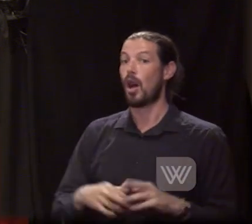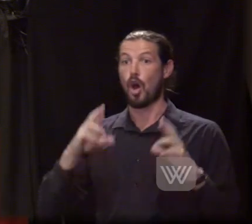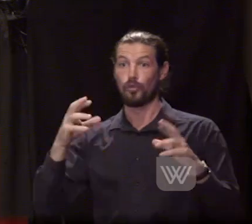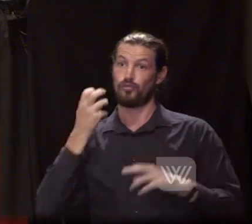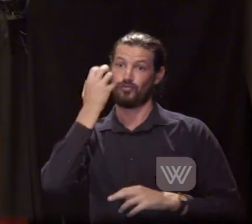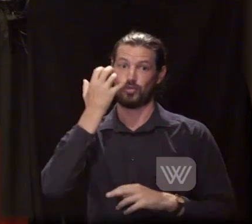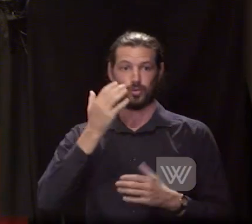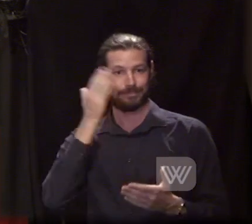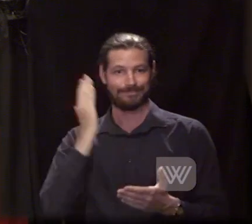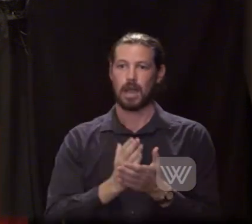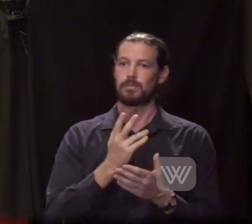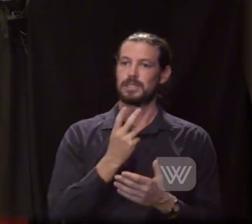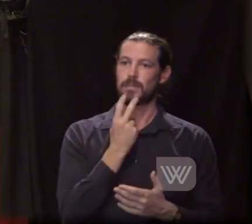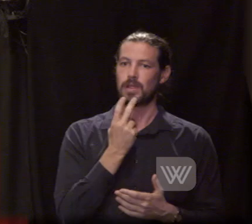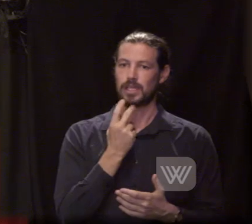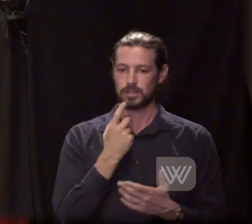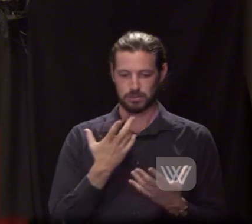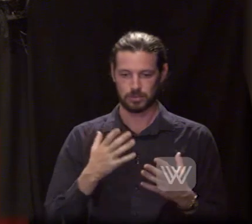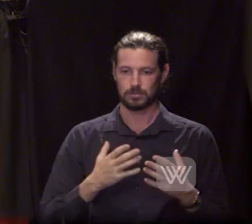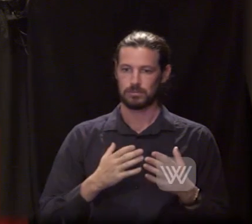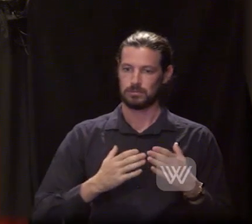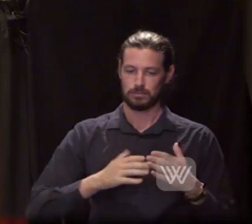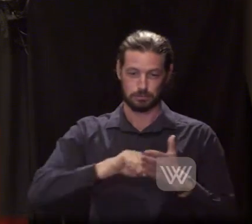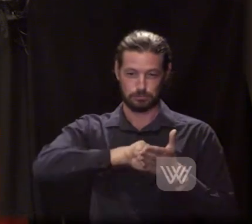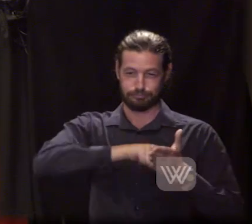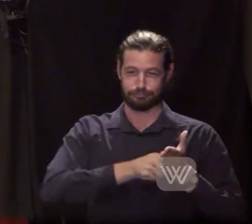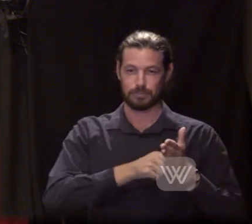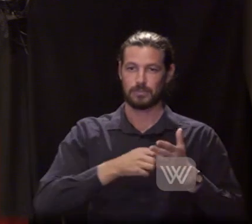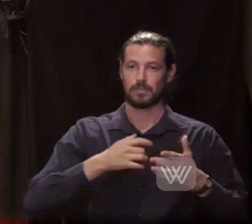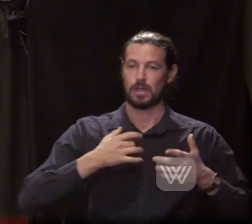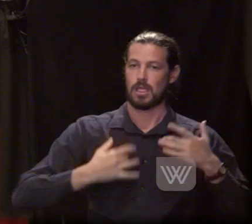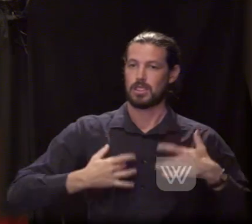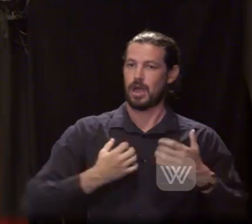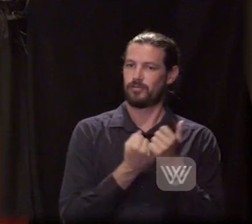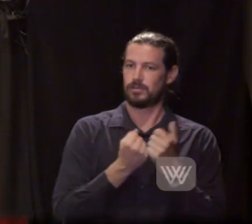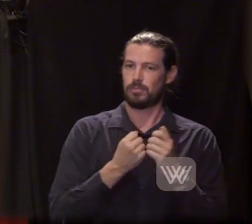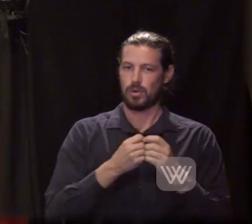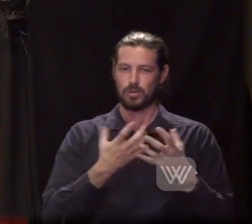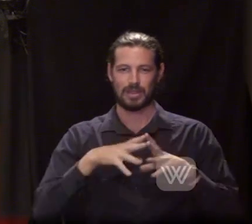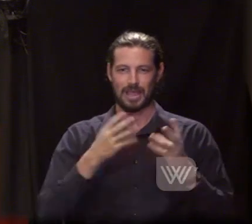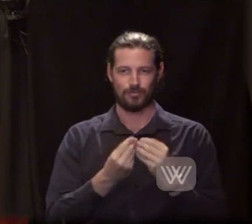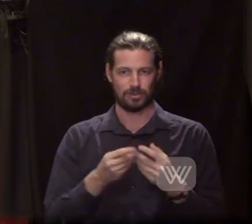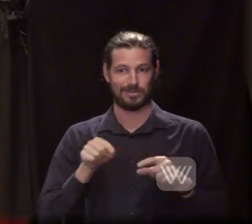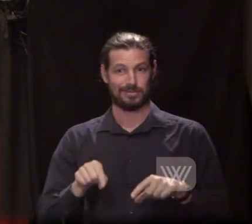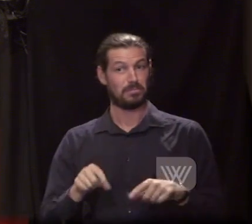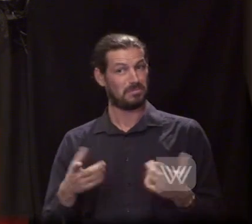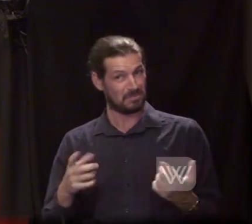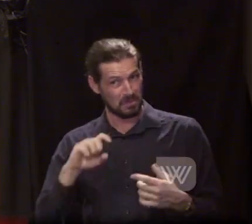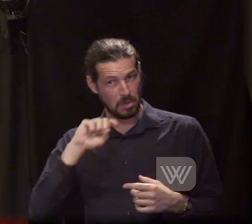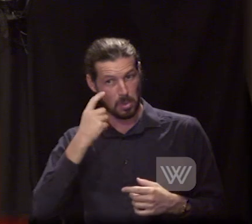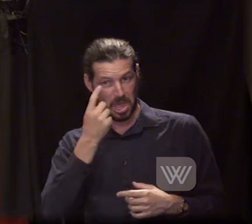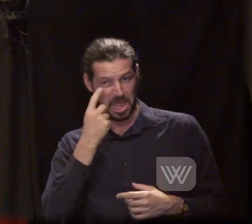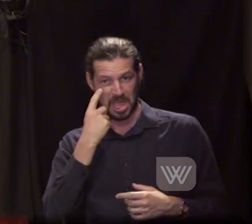have, the crew go into a proper pod just like they're going to have on Mars, or they plan there. And then, they live there for a couple of years.